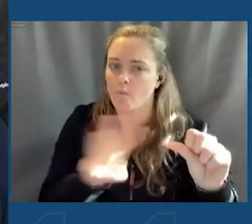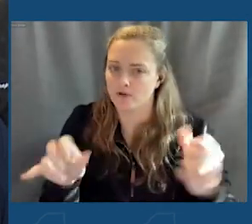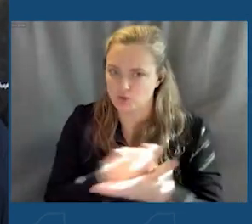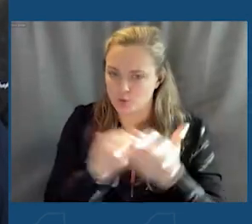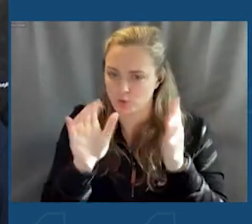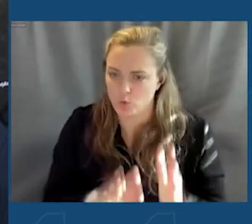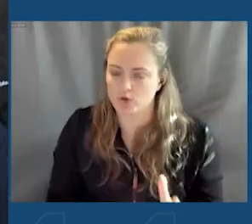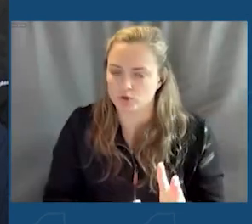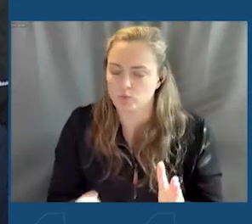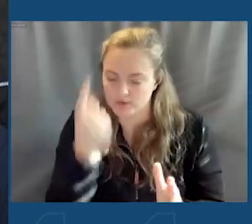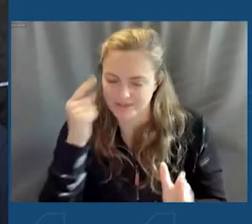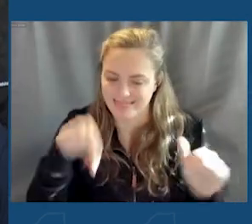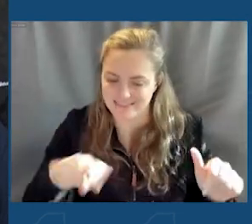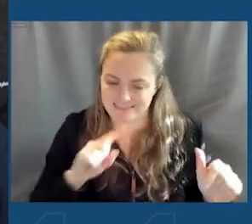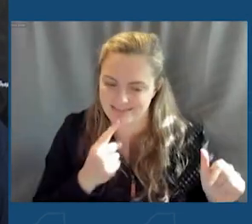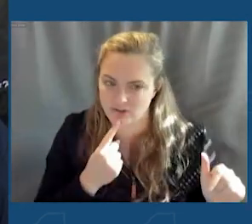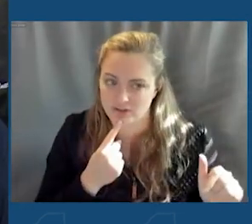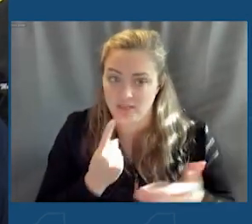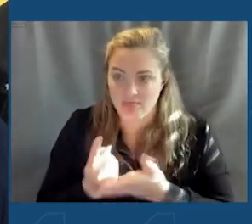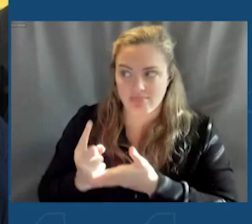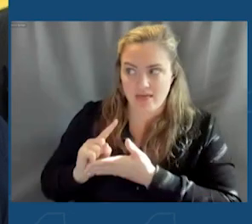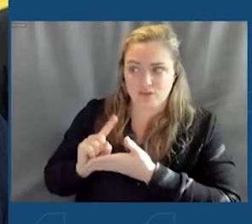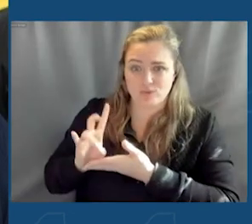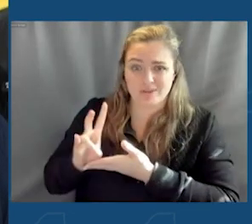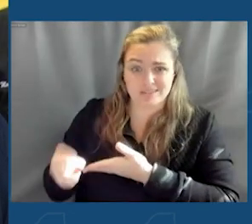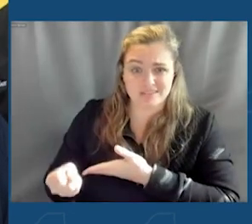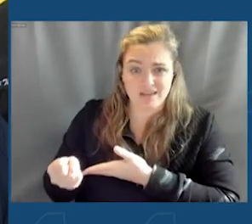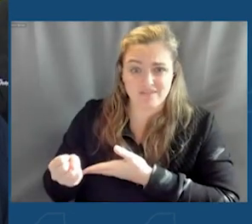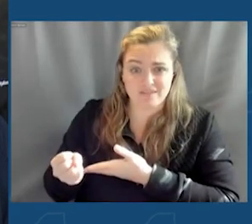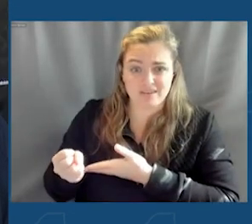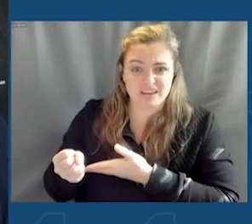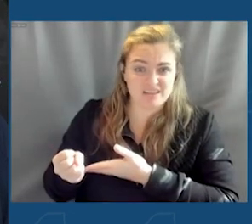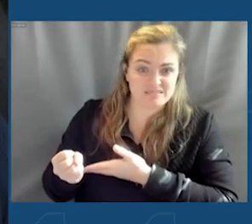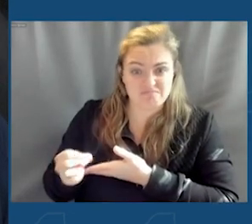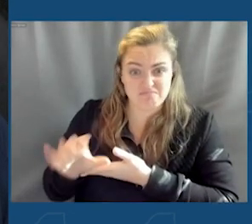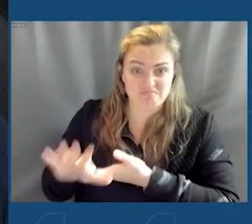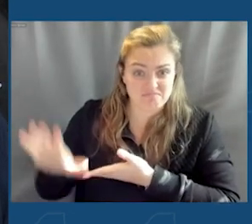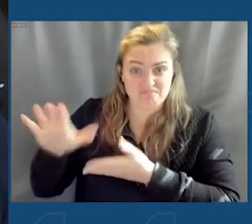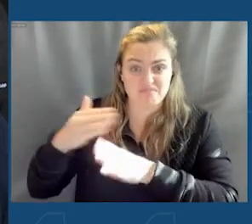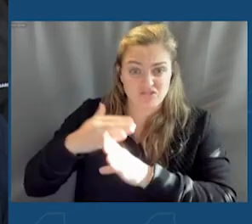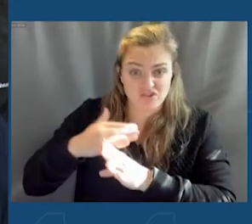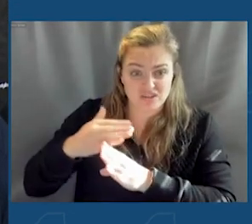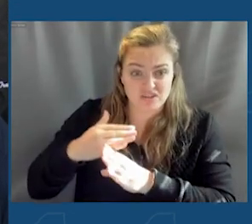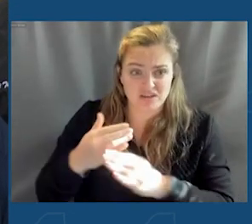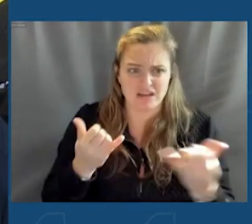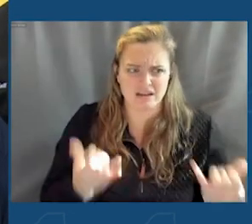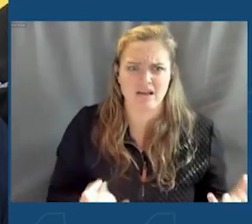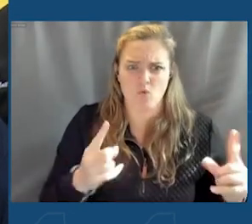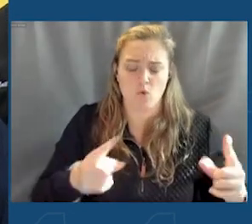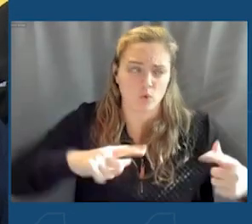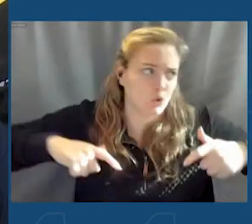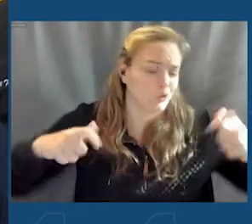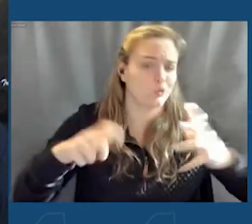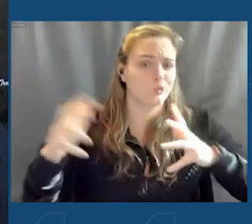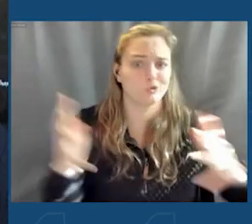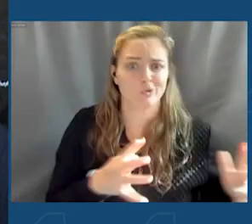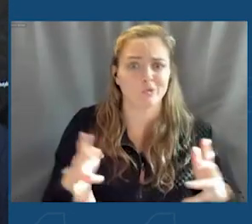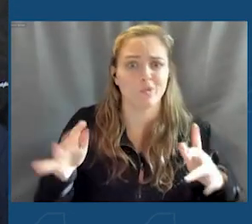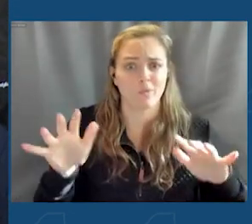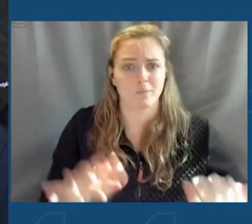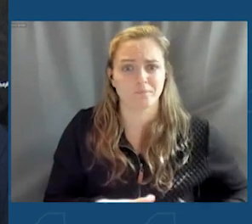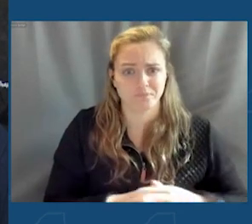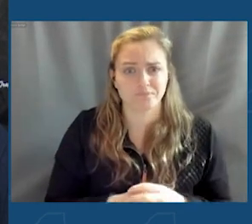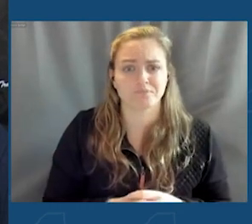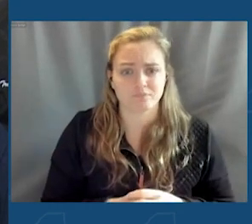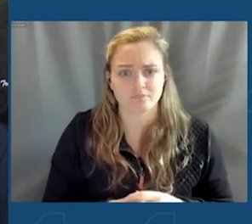seriously. 1 week ago, 70 degrees. This week, we'll have an epic snowstorm. We can handle this